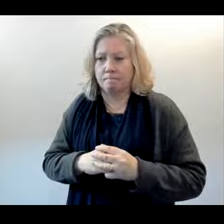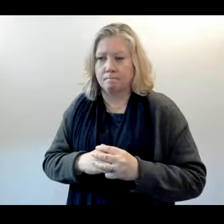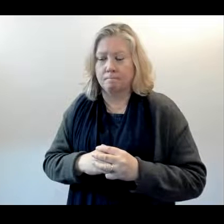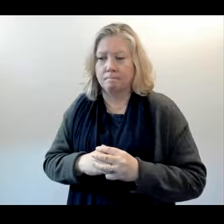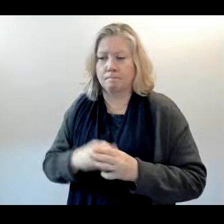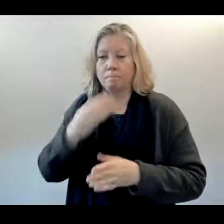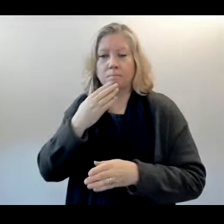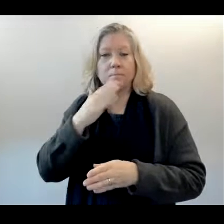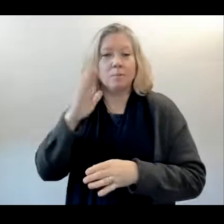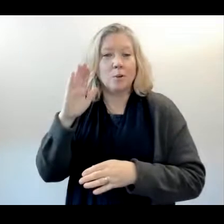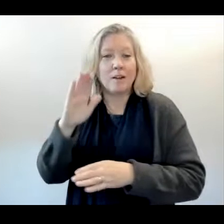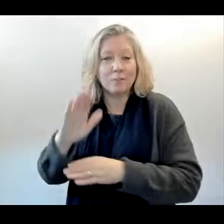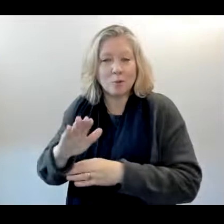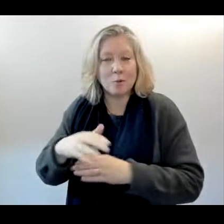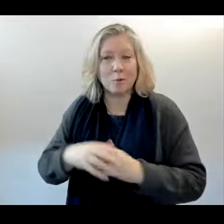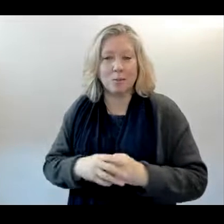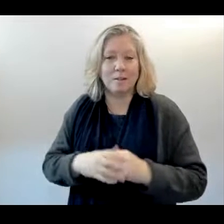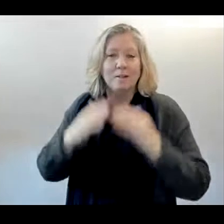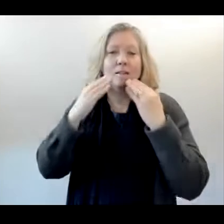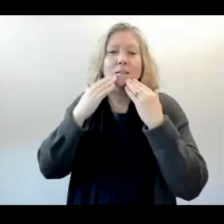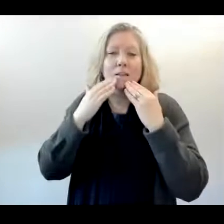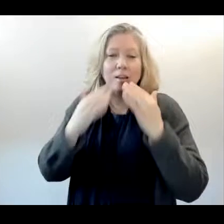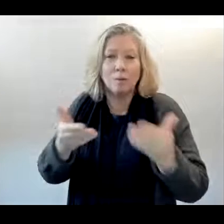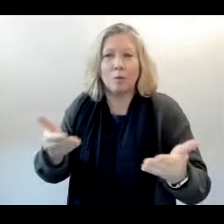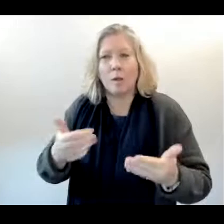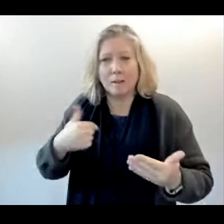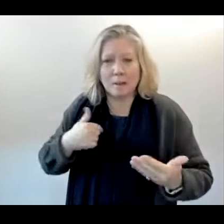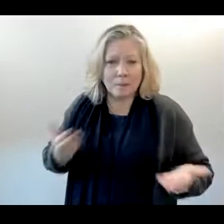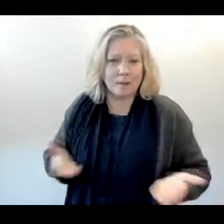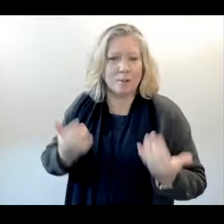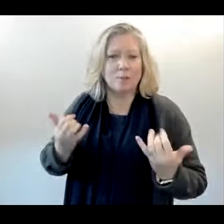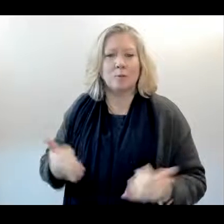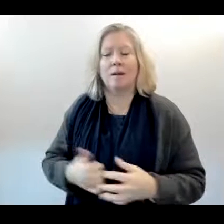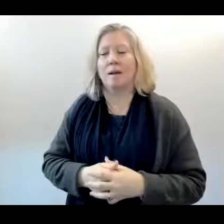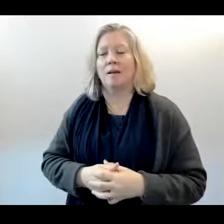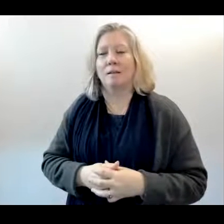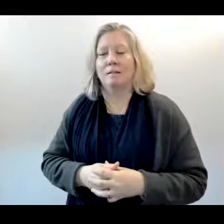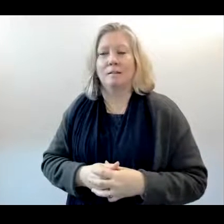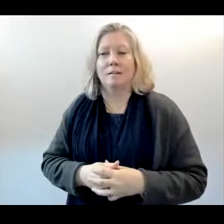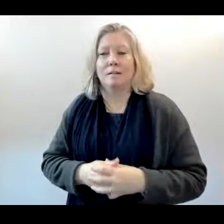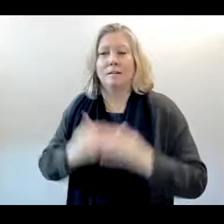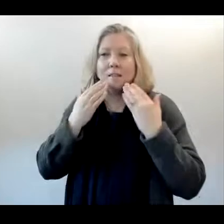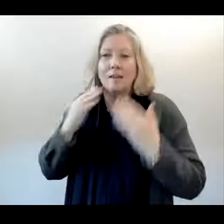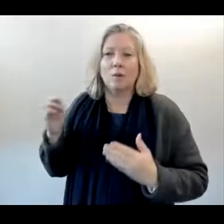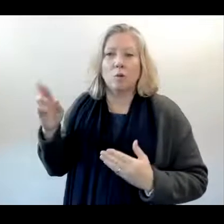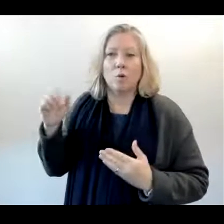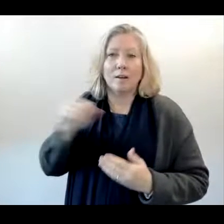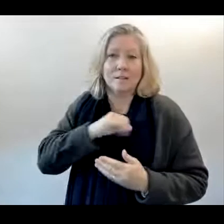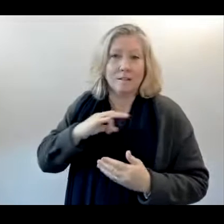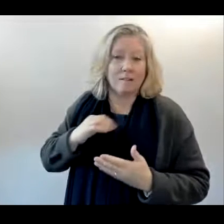Good afternoon, everyone. Thank you, board, for having me today. And thank you to the URA staff for helping put